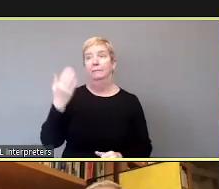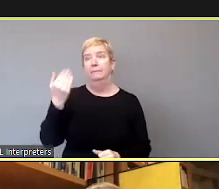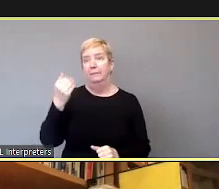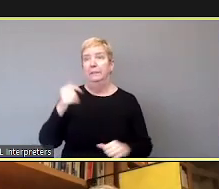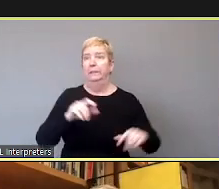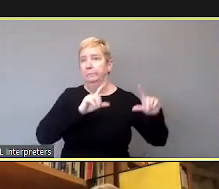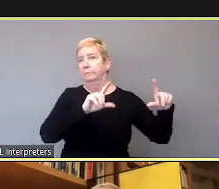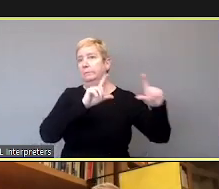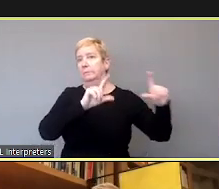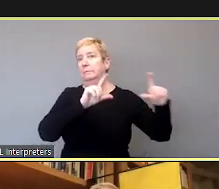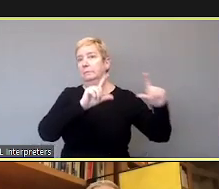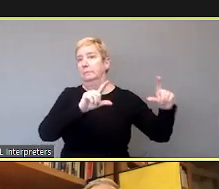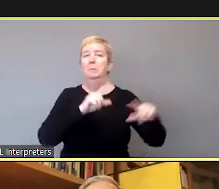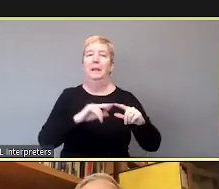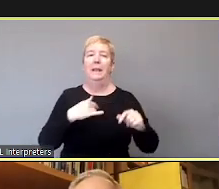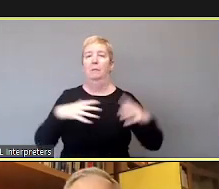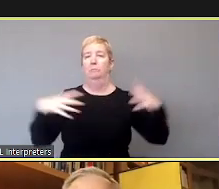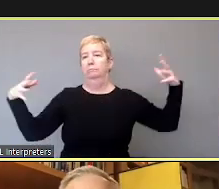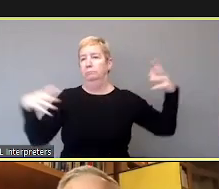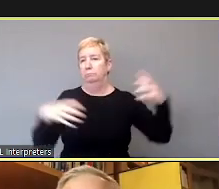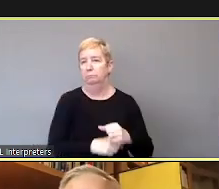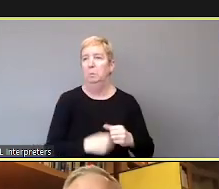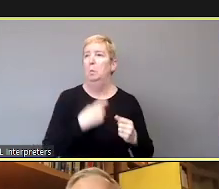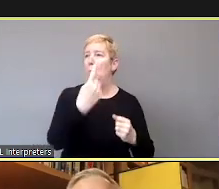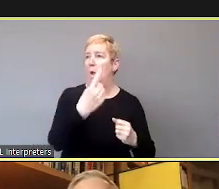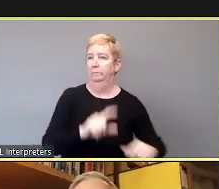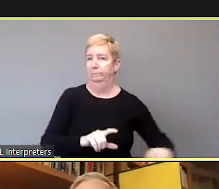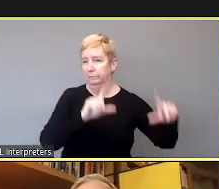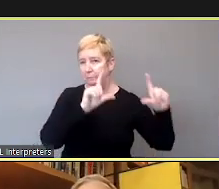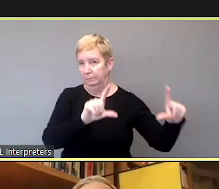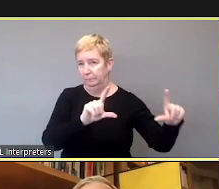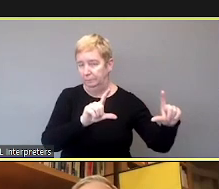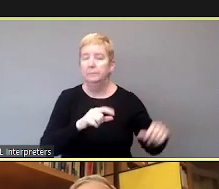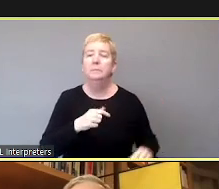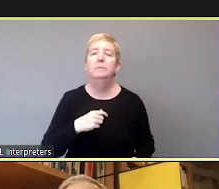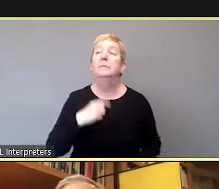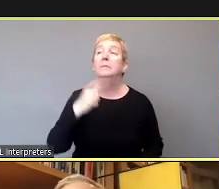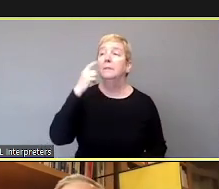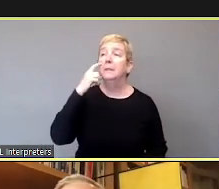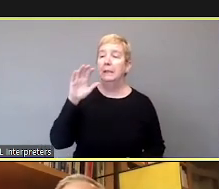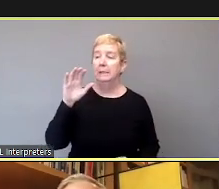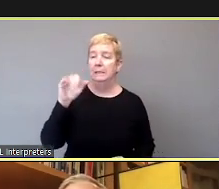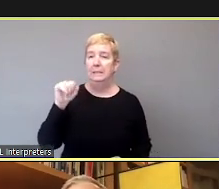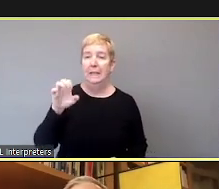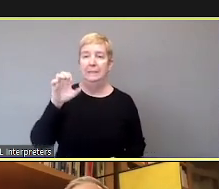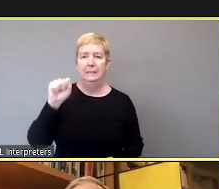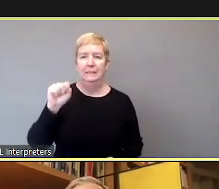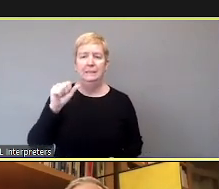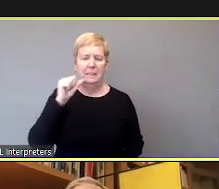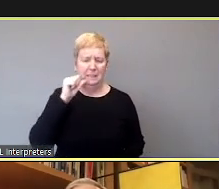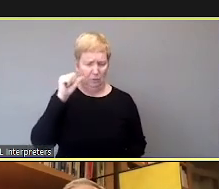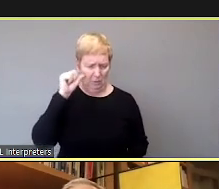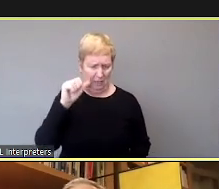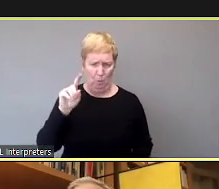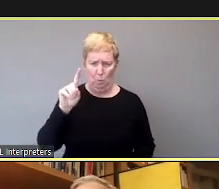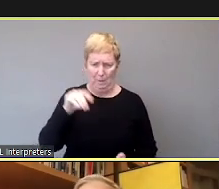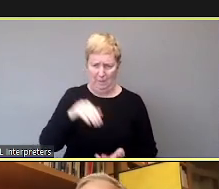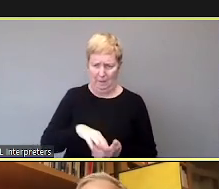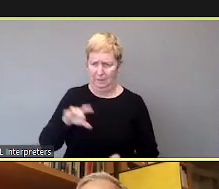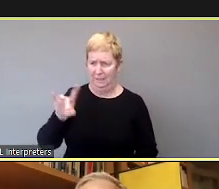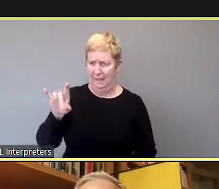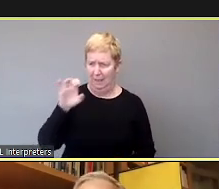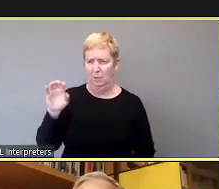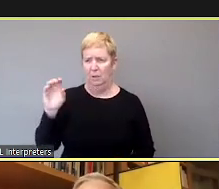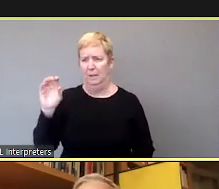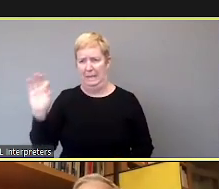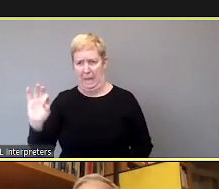take a few minutes. I think the cases yesterday were 1,809, and we've kind of come to